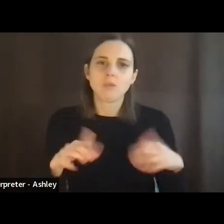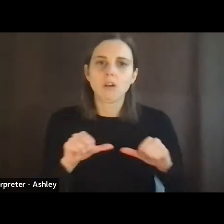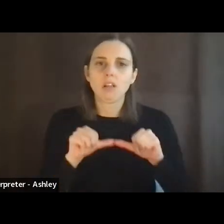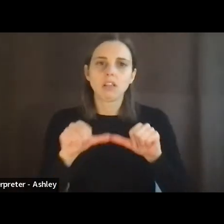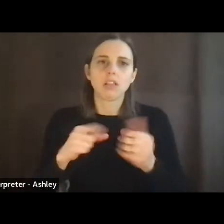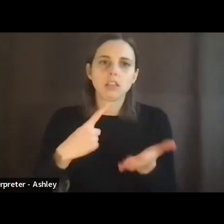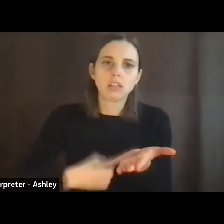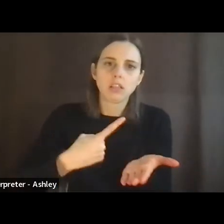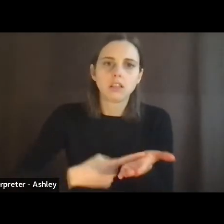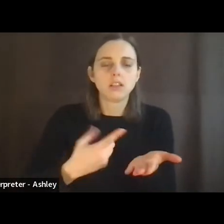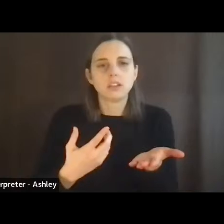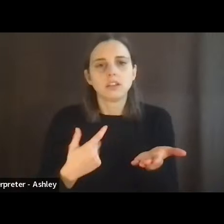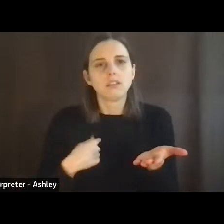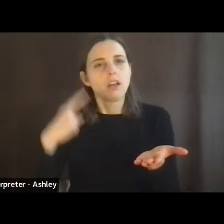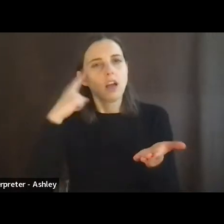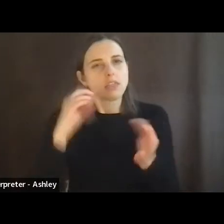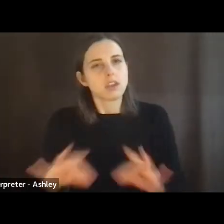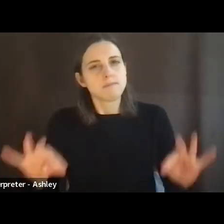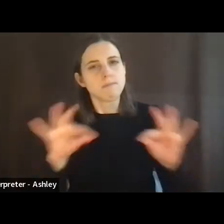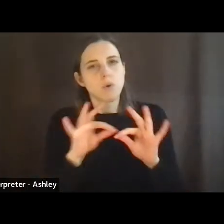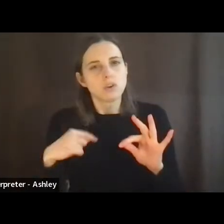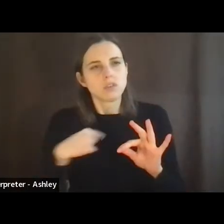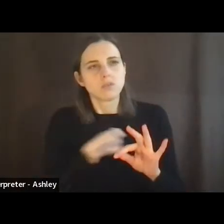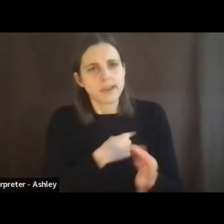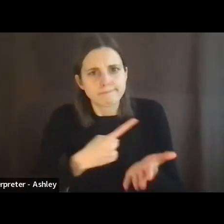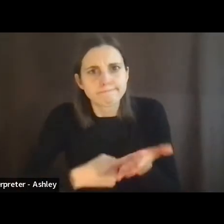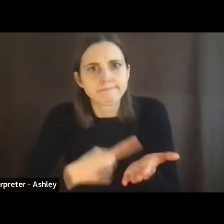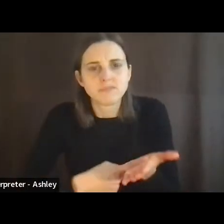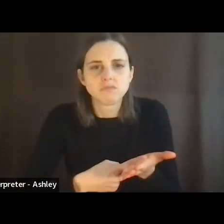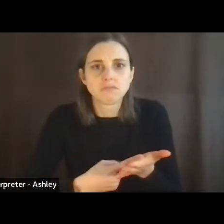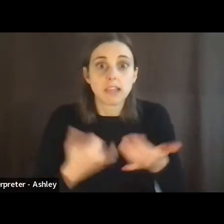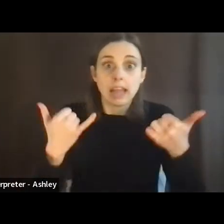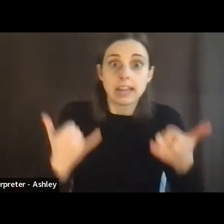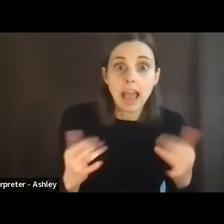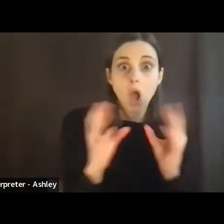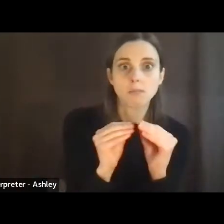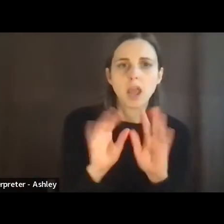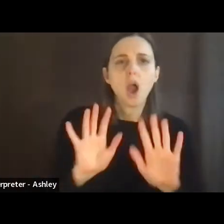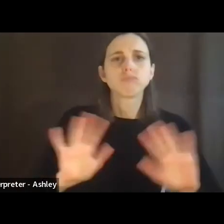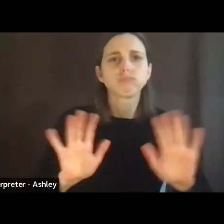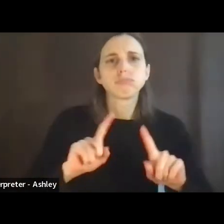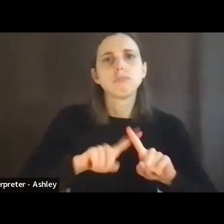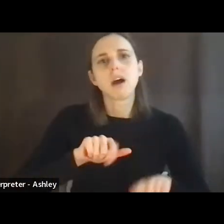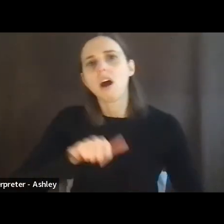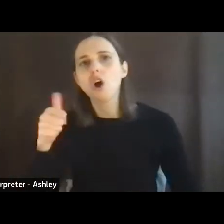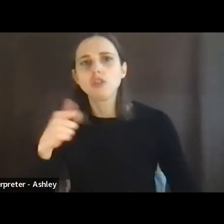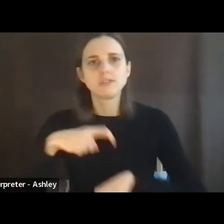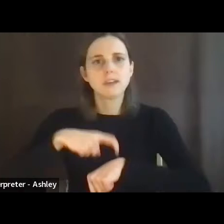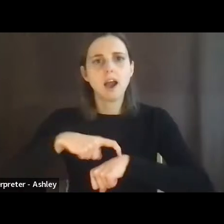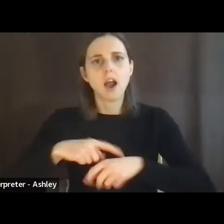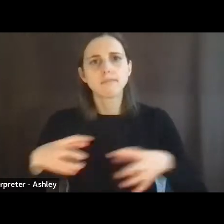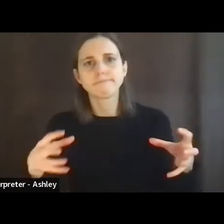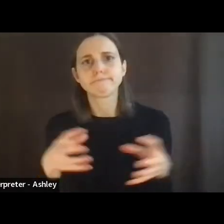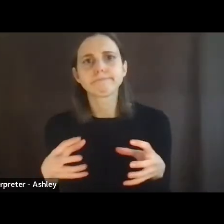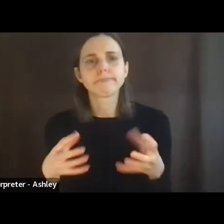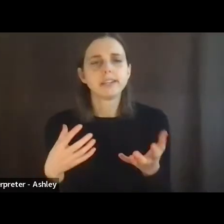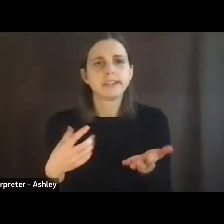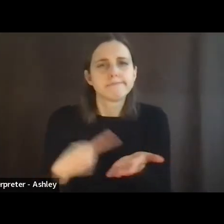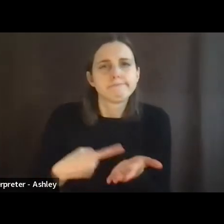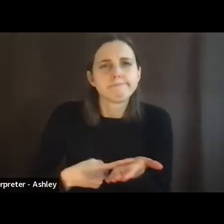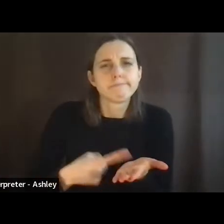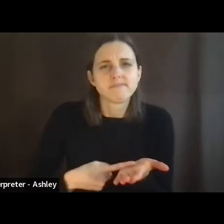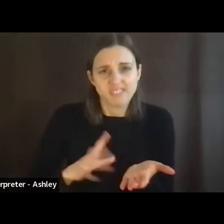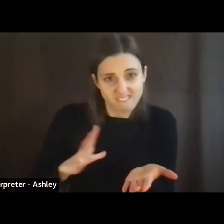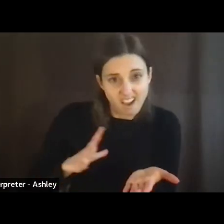it's important that we do address this, but offline, and then come to the right number, a right conclusion. Would that be okay with you,